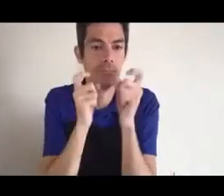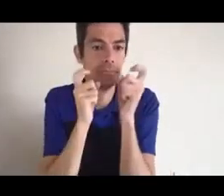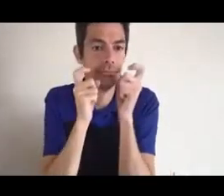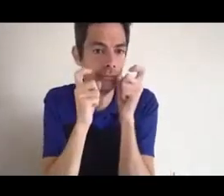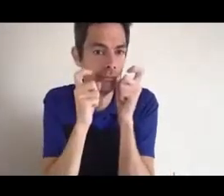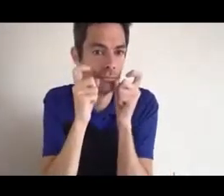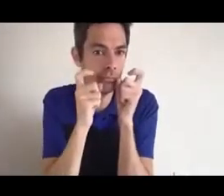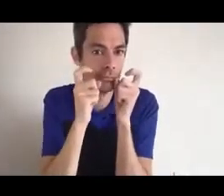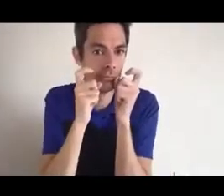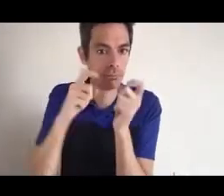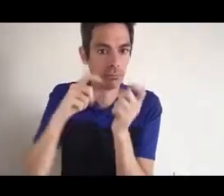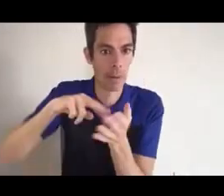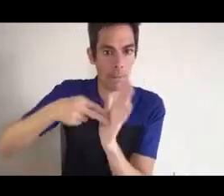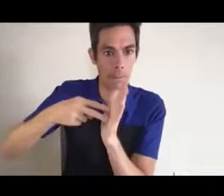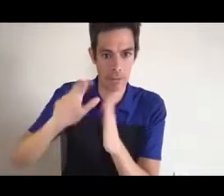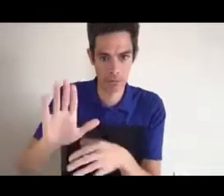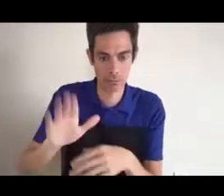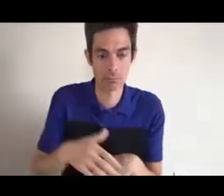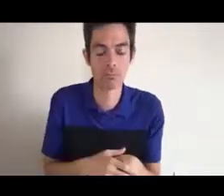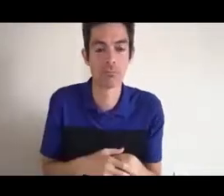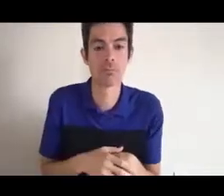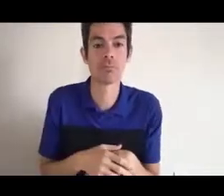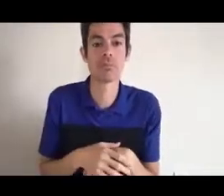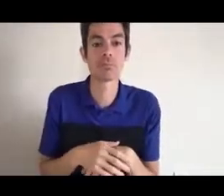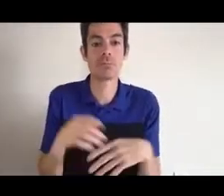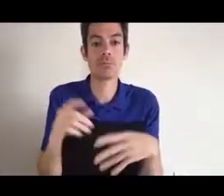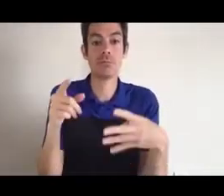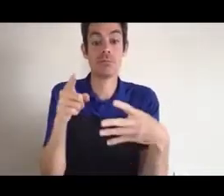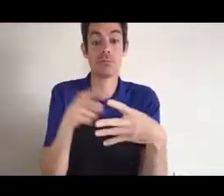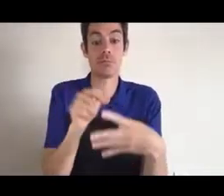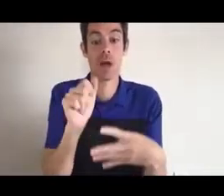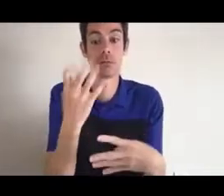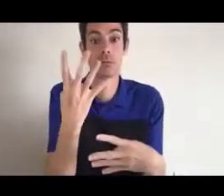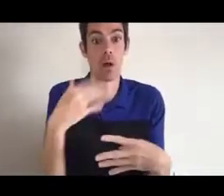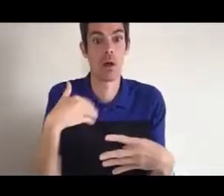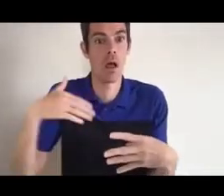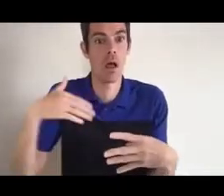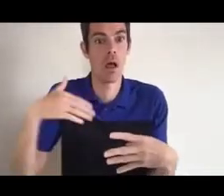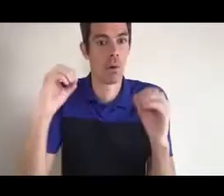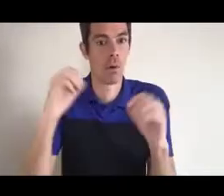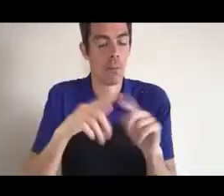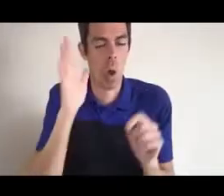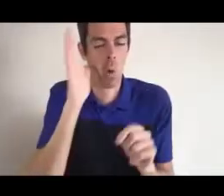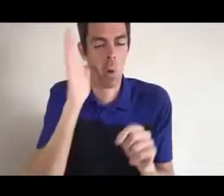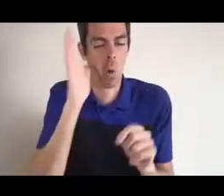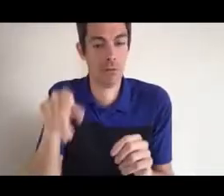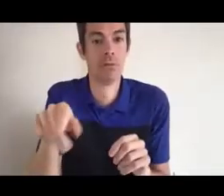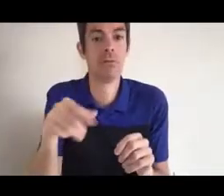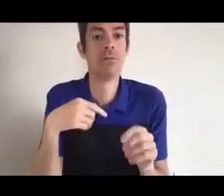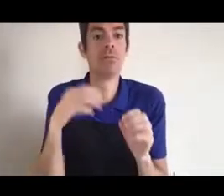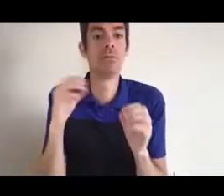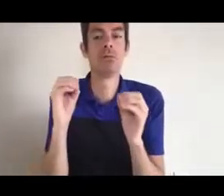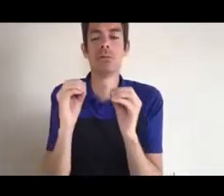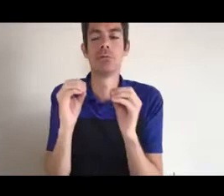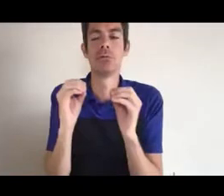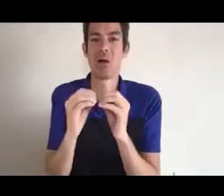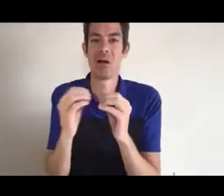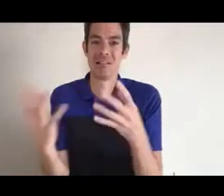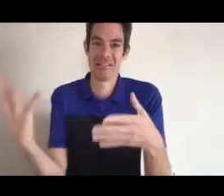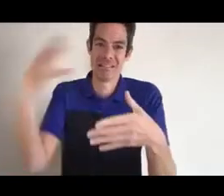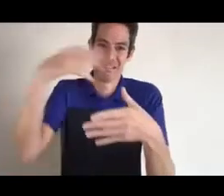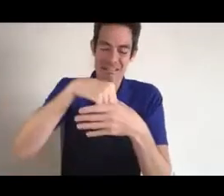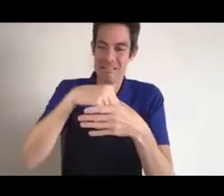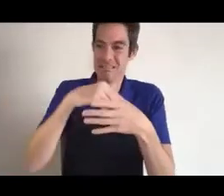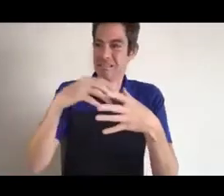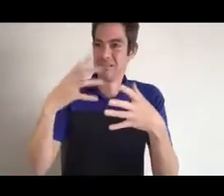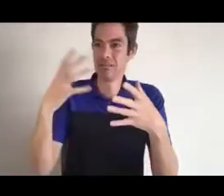3D setup with some non-manual markers and how that gives meaning. 4, I haven't actually started